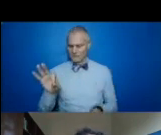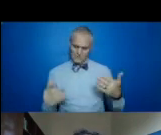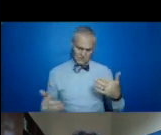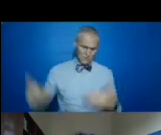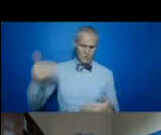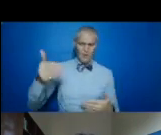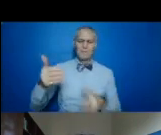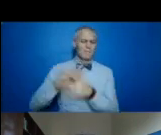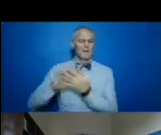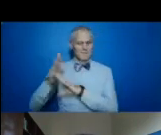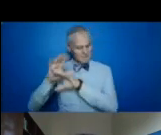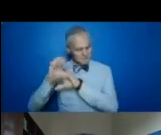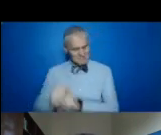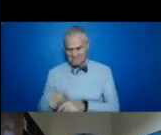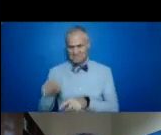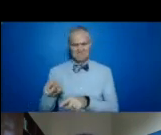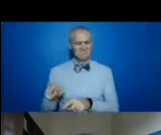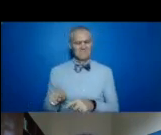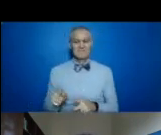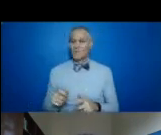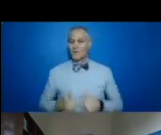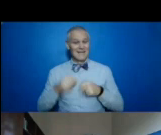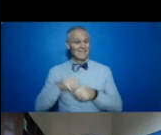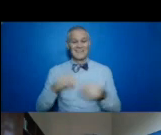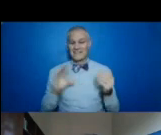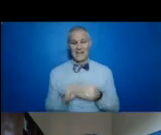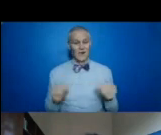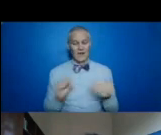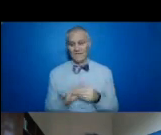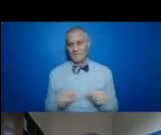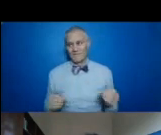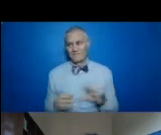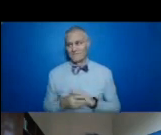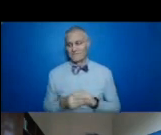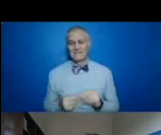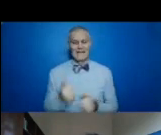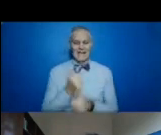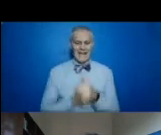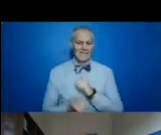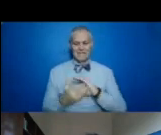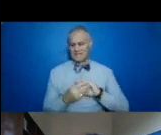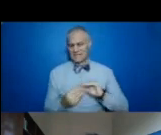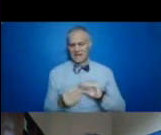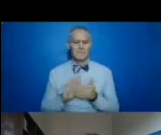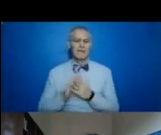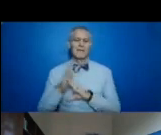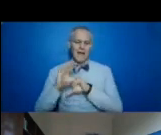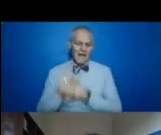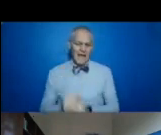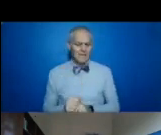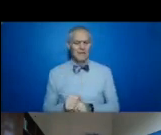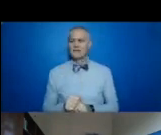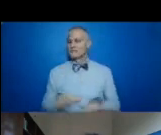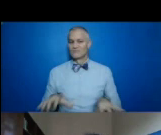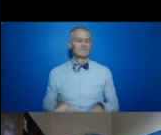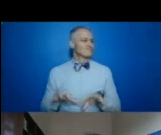habitual narrative. The thing is, we live in narratives. And so every narrative just becomes habit. We act certain ways out of habit.